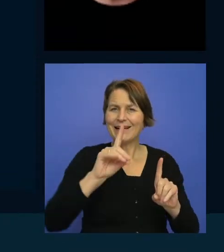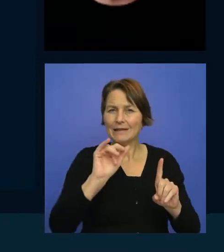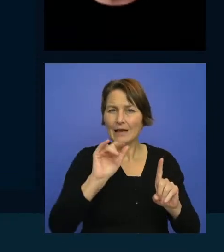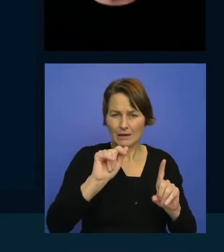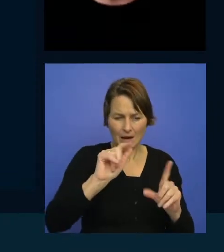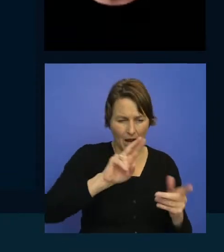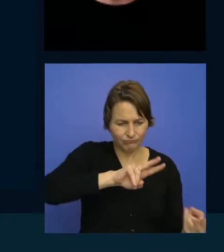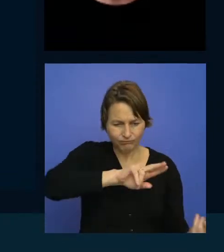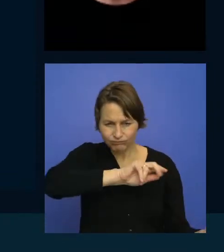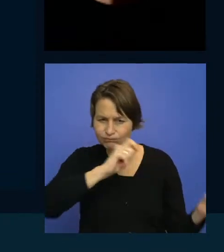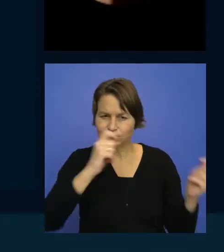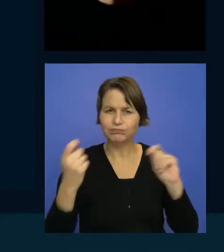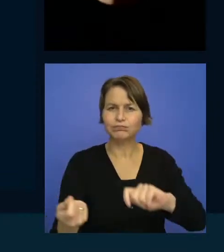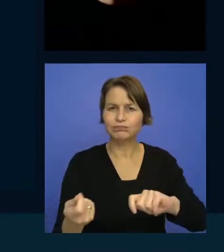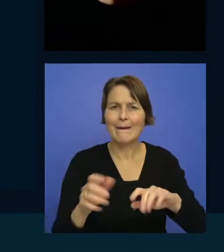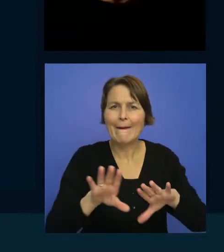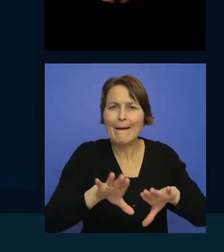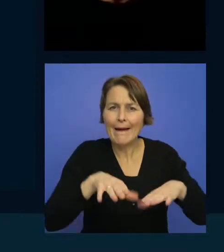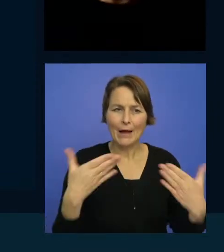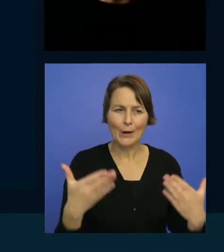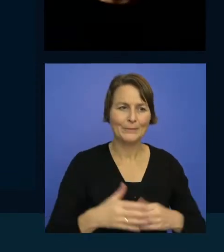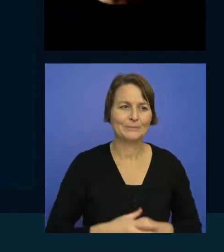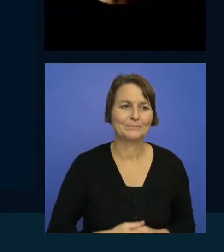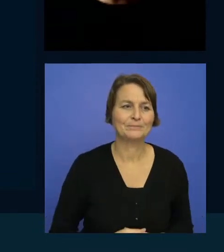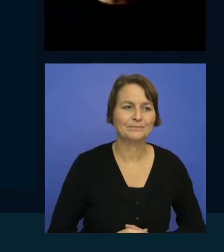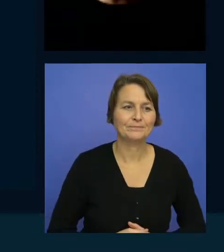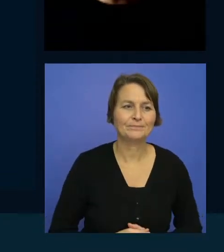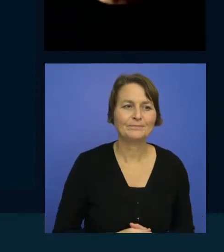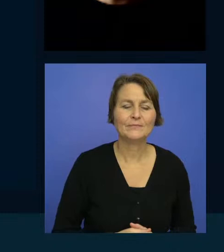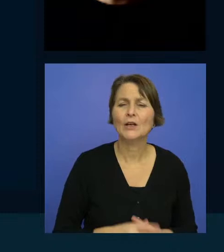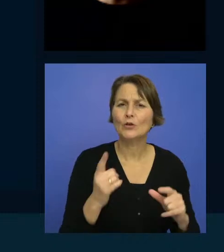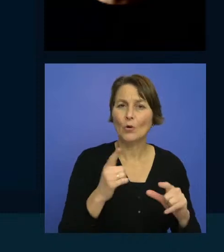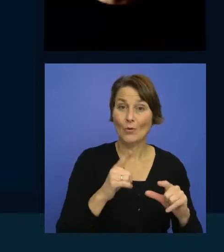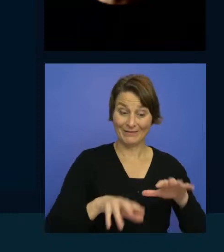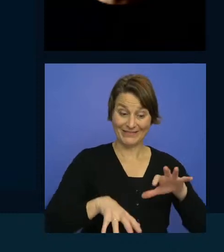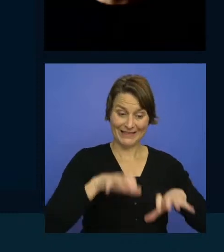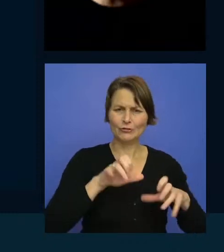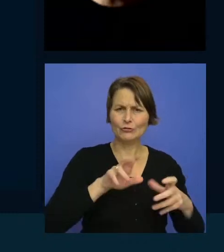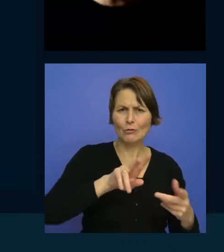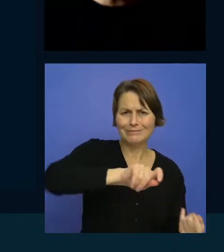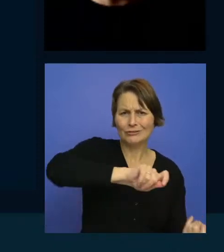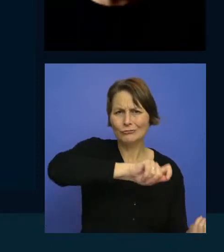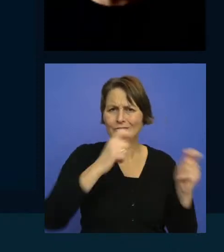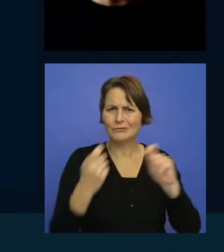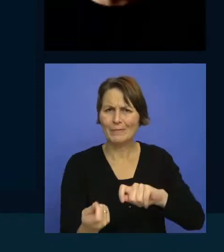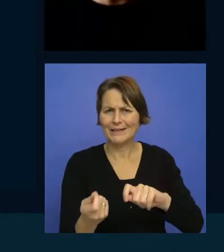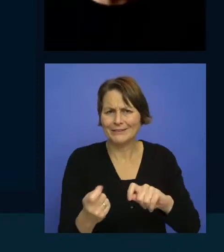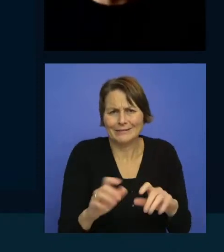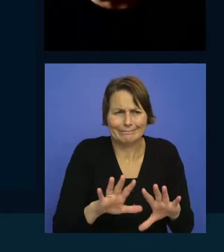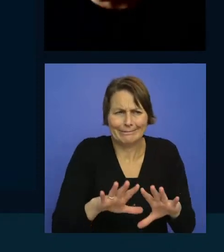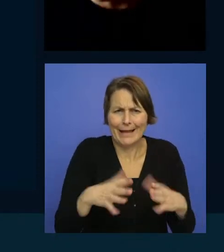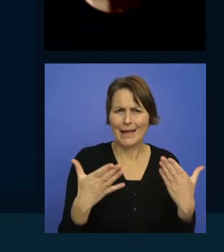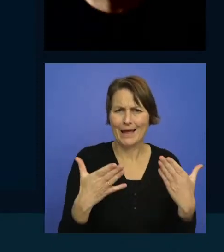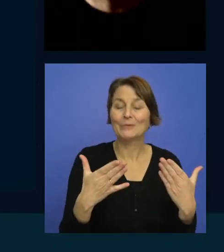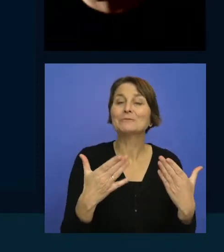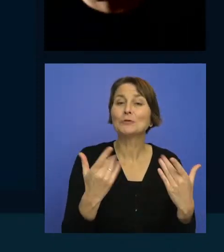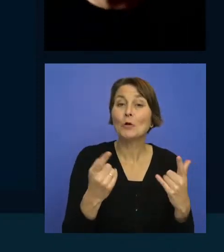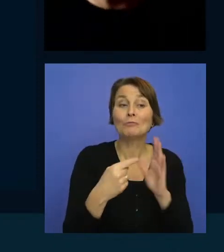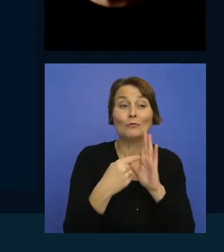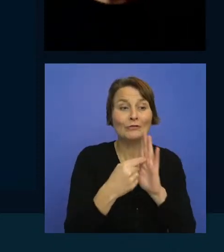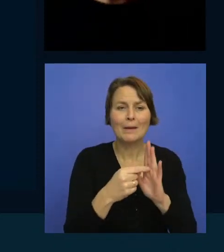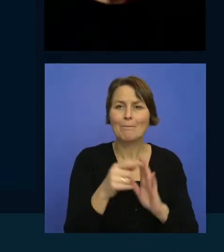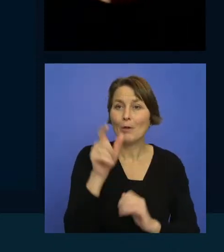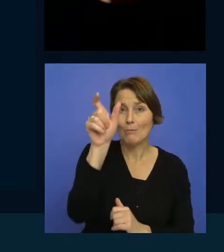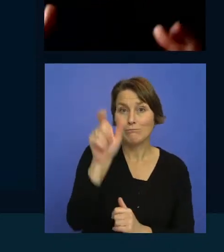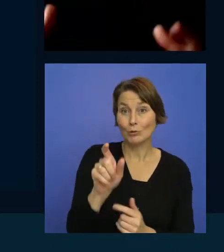big buzzword. But if I had to sort of boil down to what is it that when we engage with the customers, what are